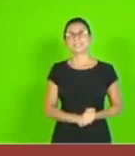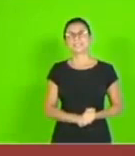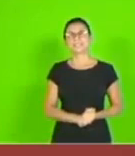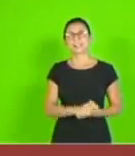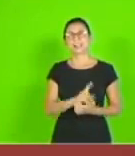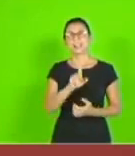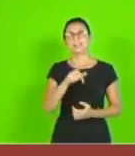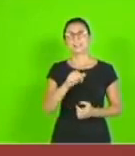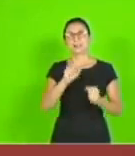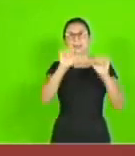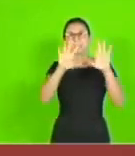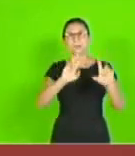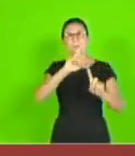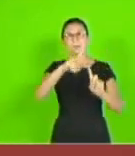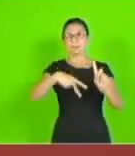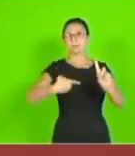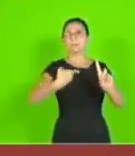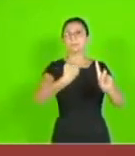So Jesus comes.